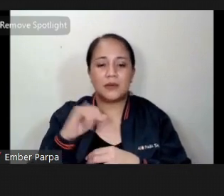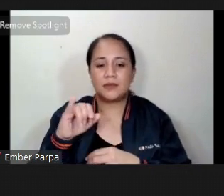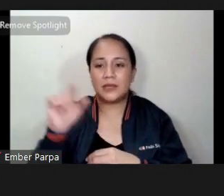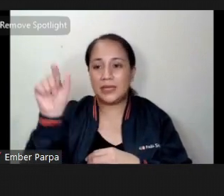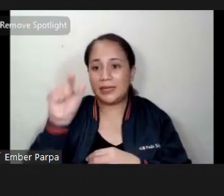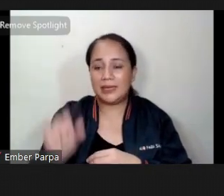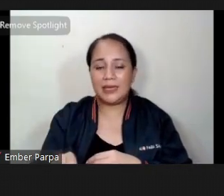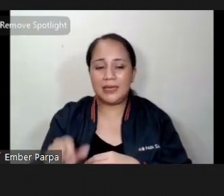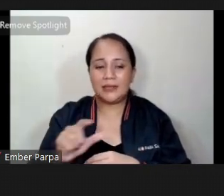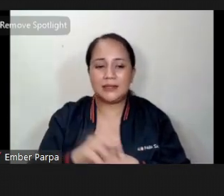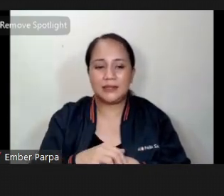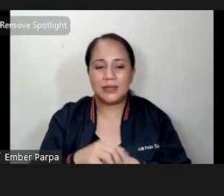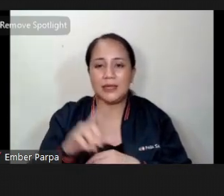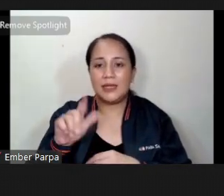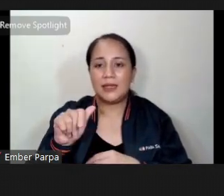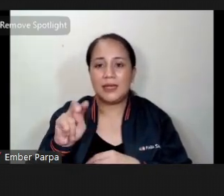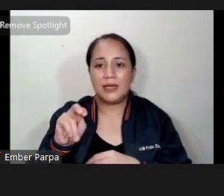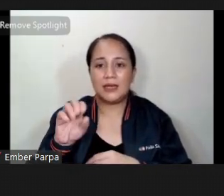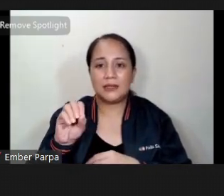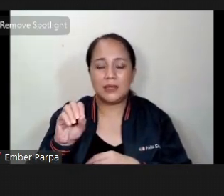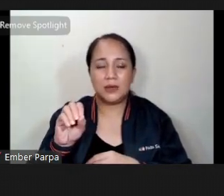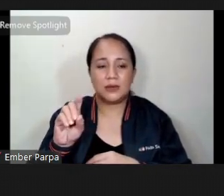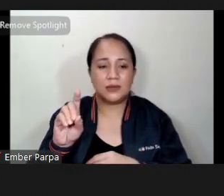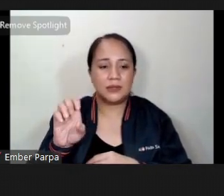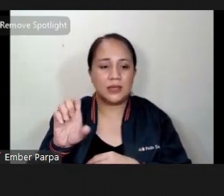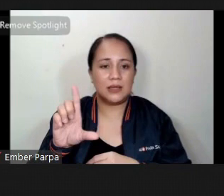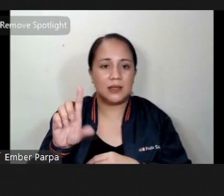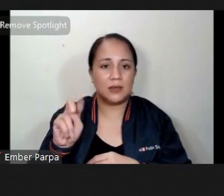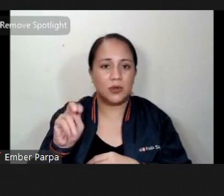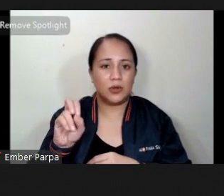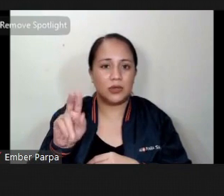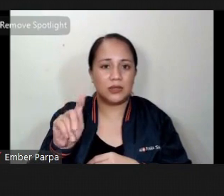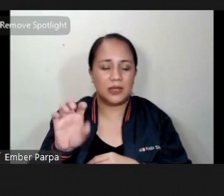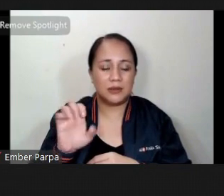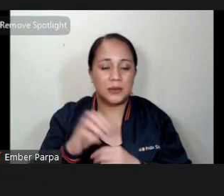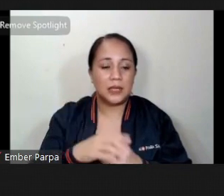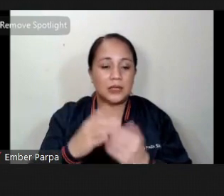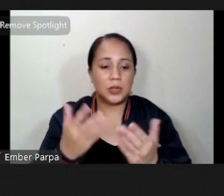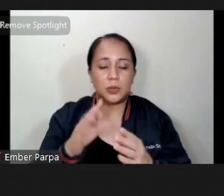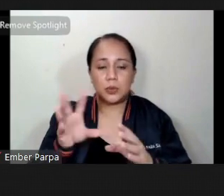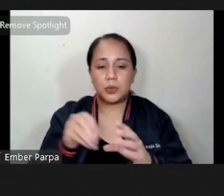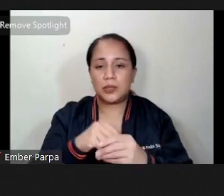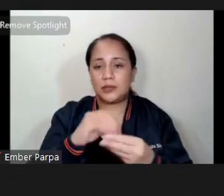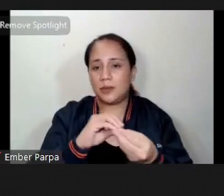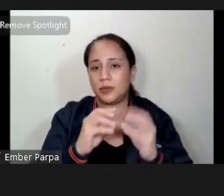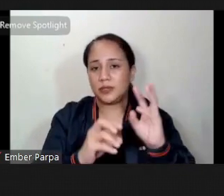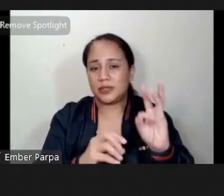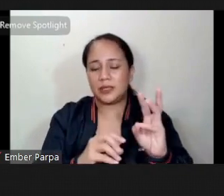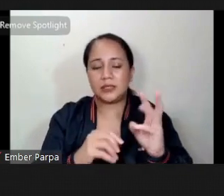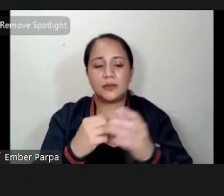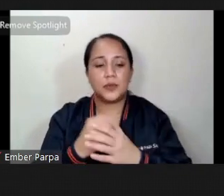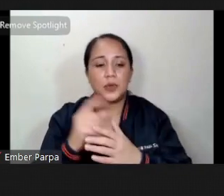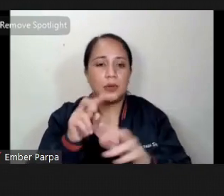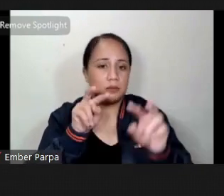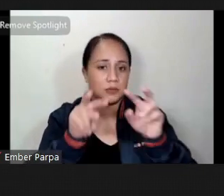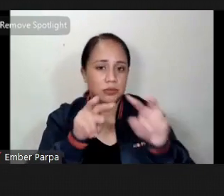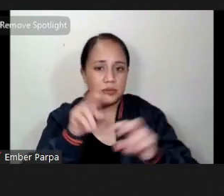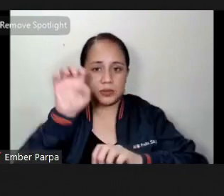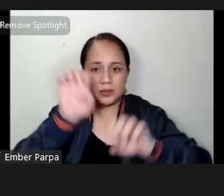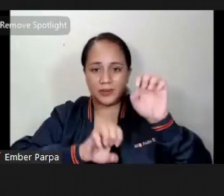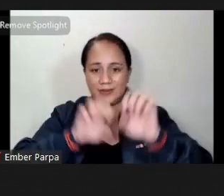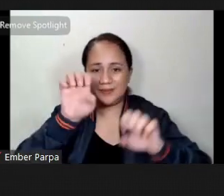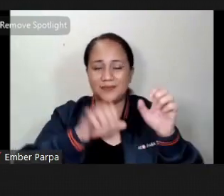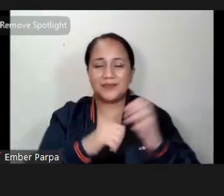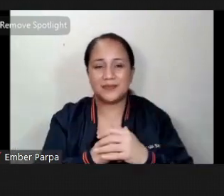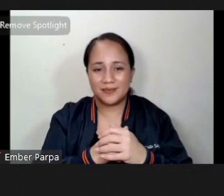City, Lanao del Norte. Dito po, tatalakayin po natin ang component 6, which is ang monitoring and